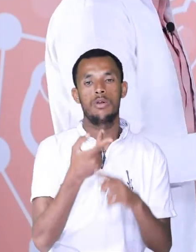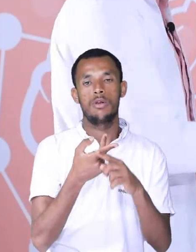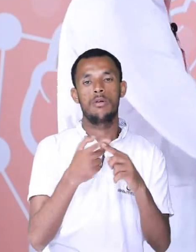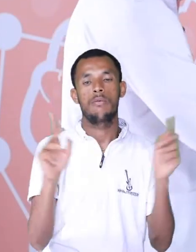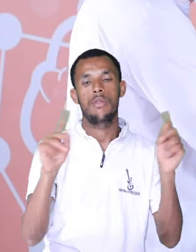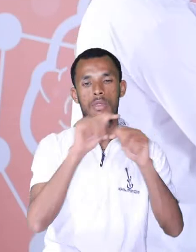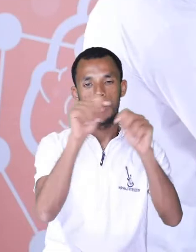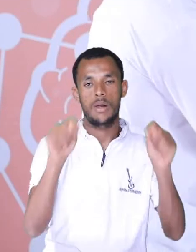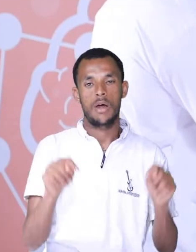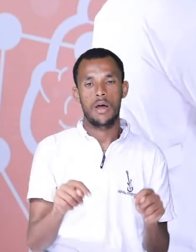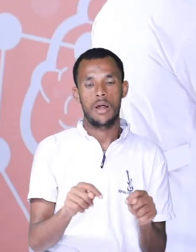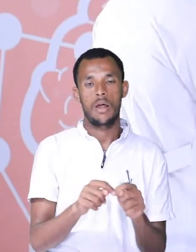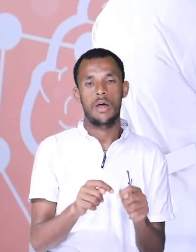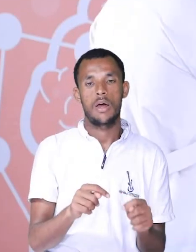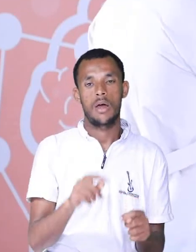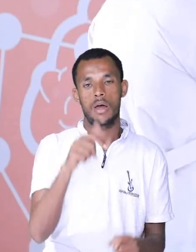triangles, that is